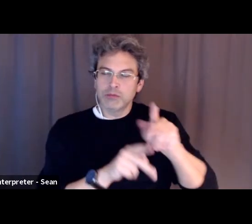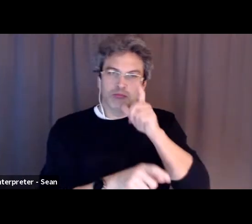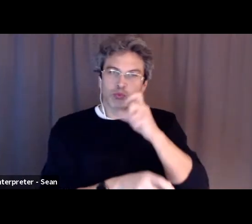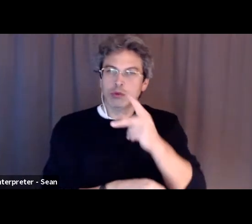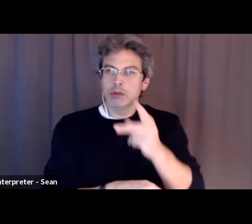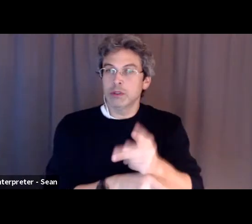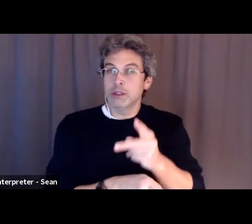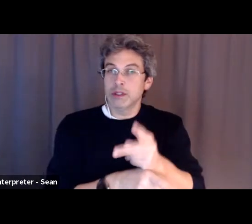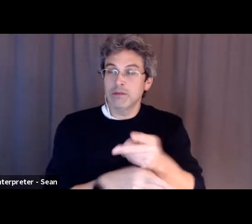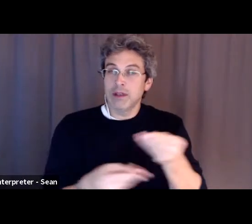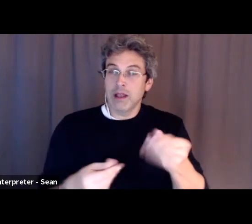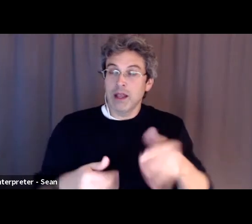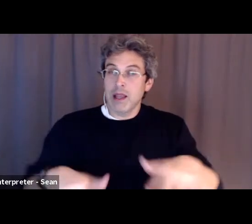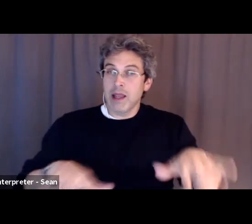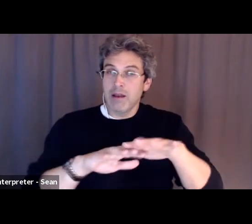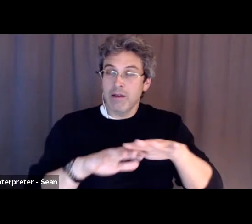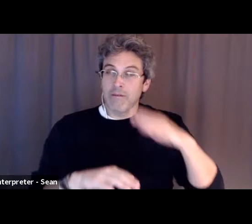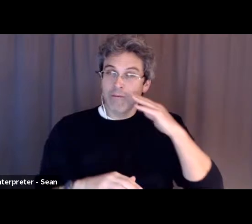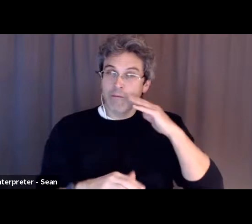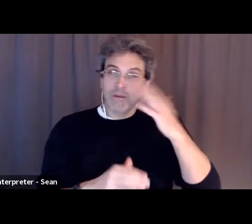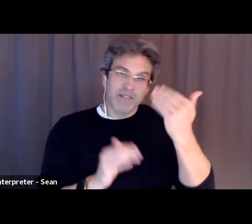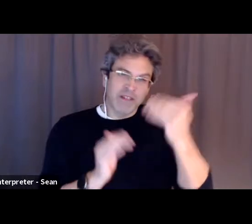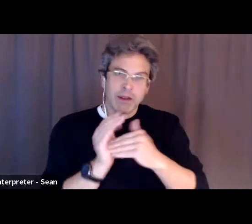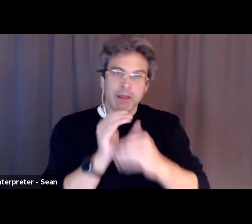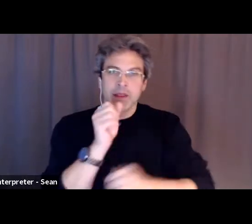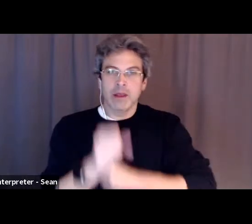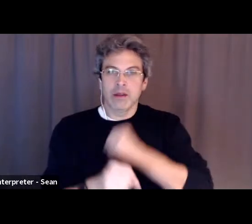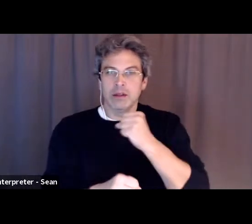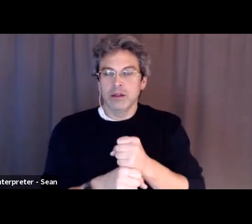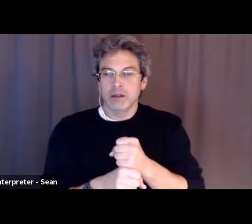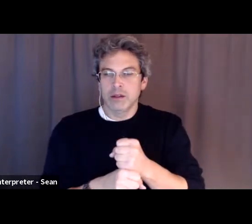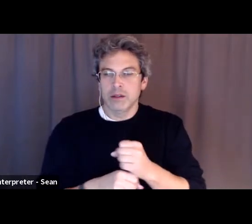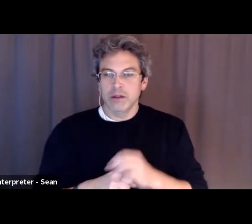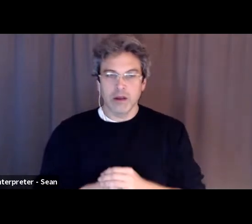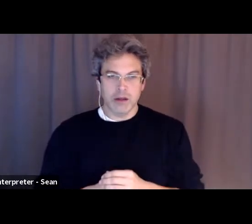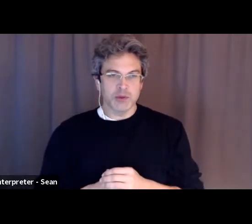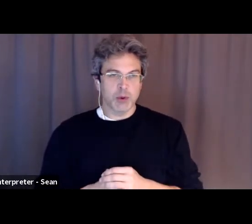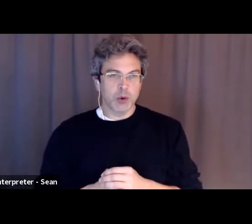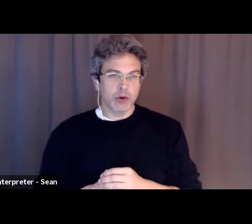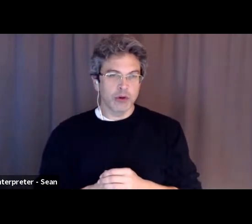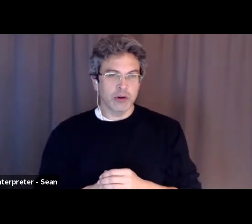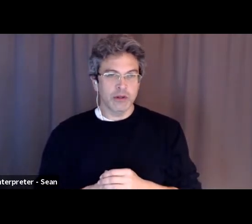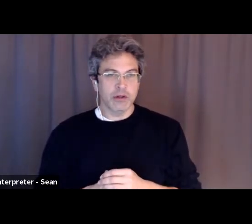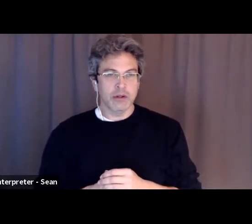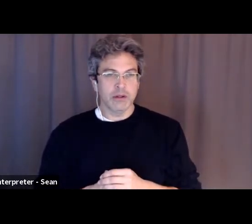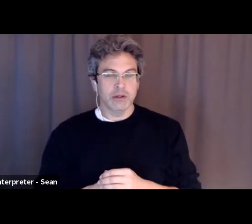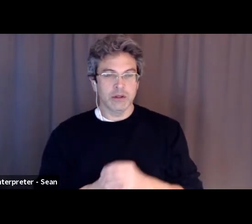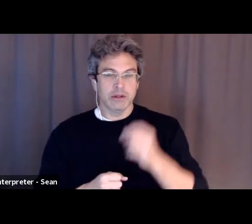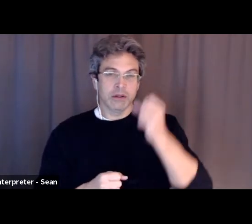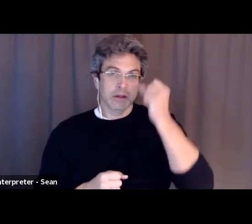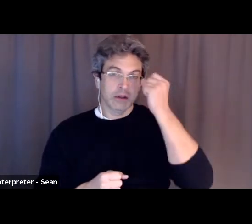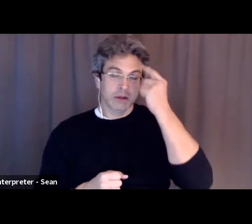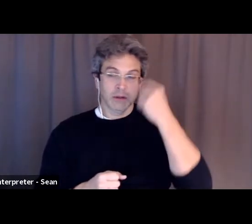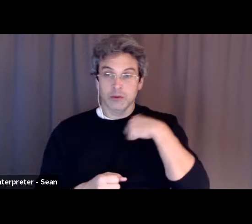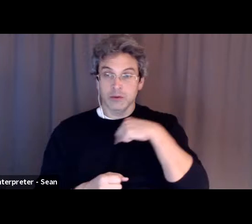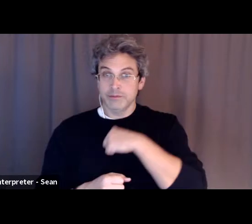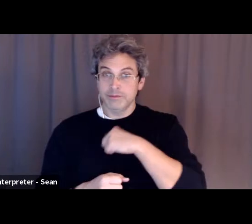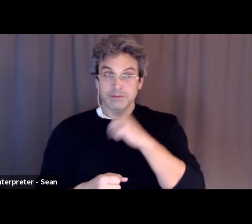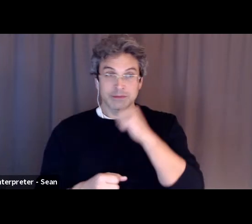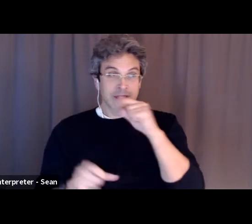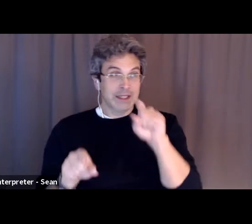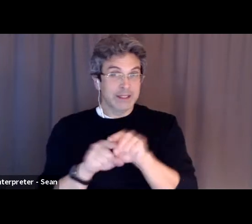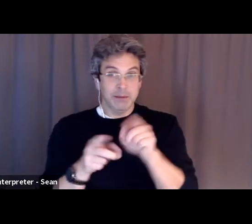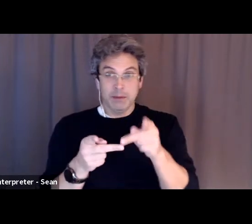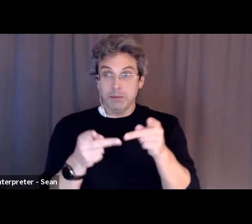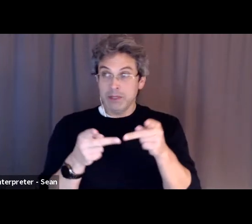for 15,000 years. As this event is virtual and we are not gathered in the same space,